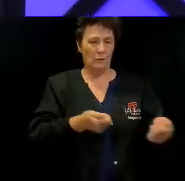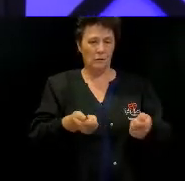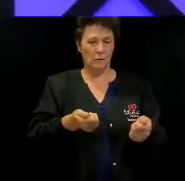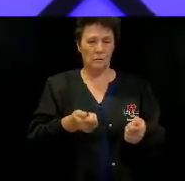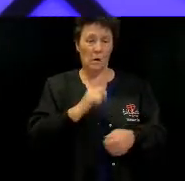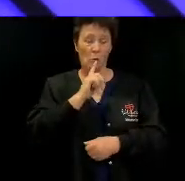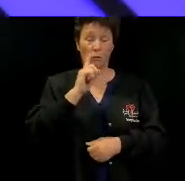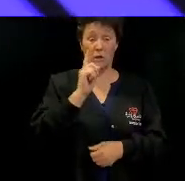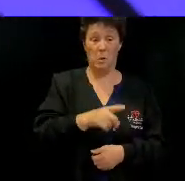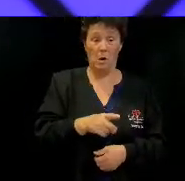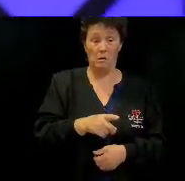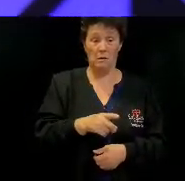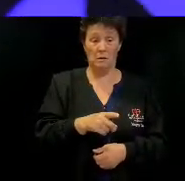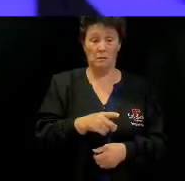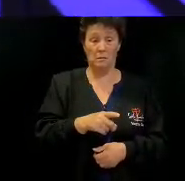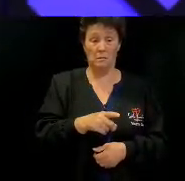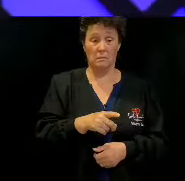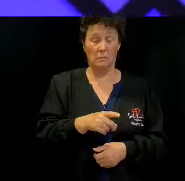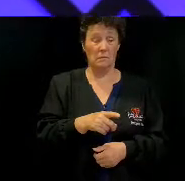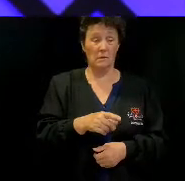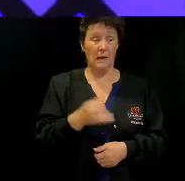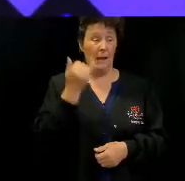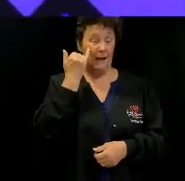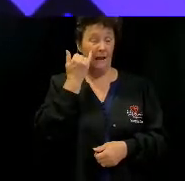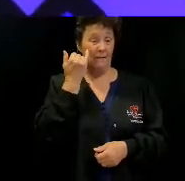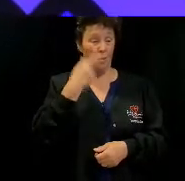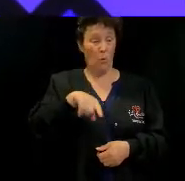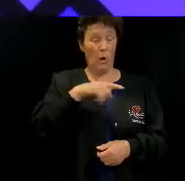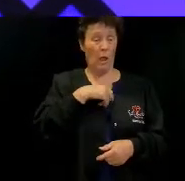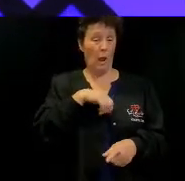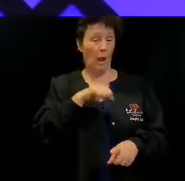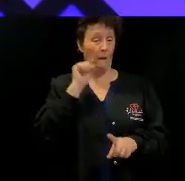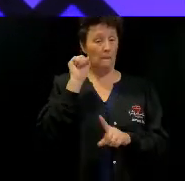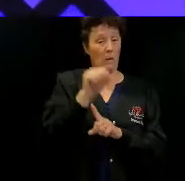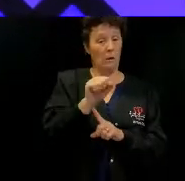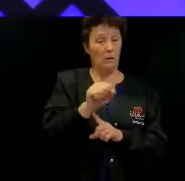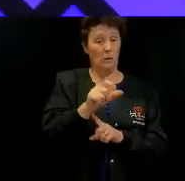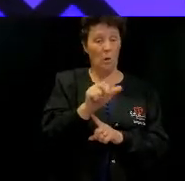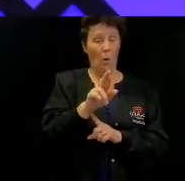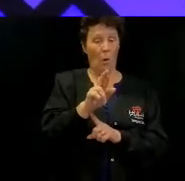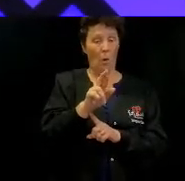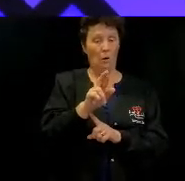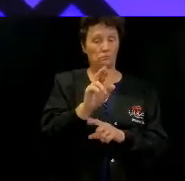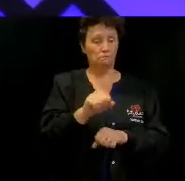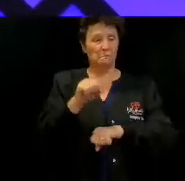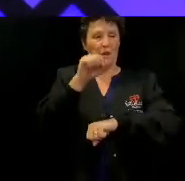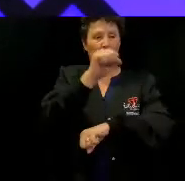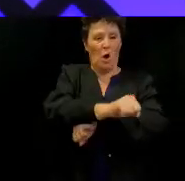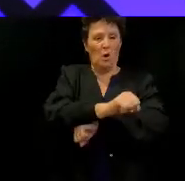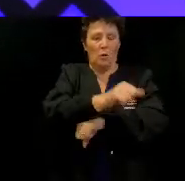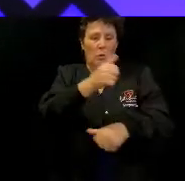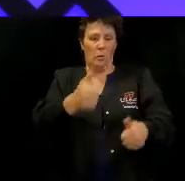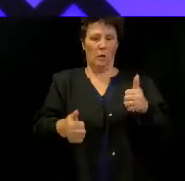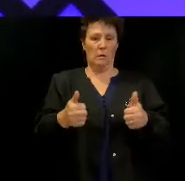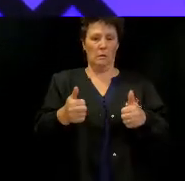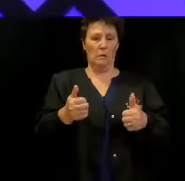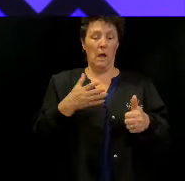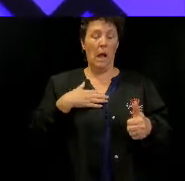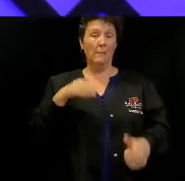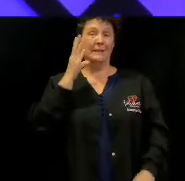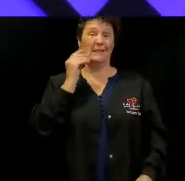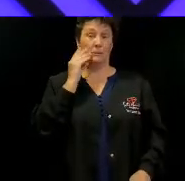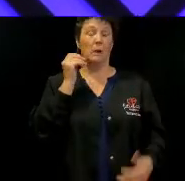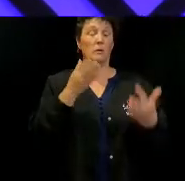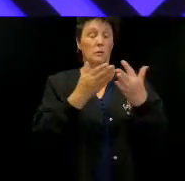determines whether we're going to be bullied by it or we're going to conquer it. And I don't know about you. I come from experience on this.